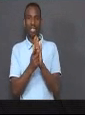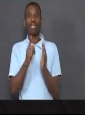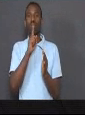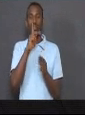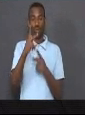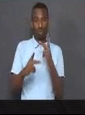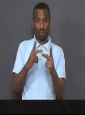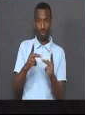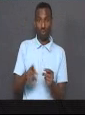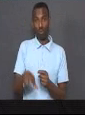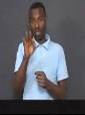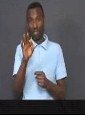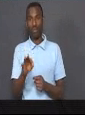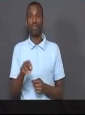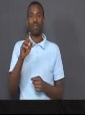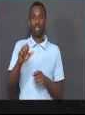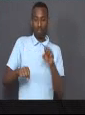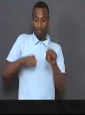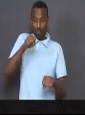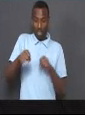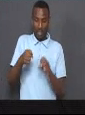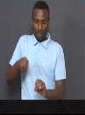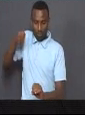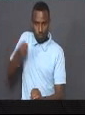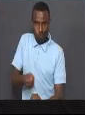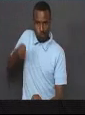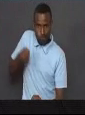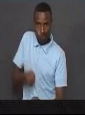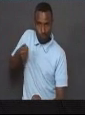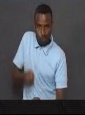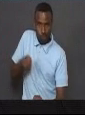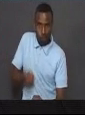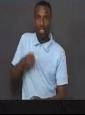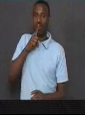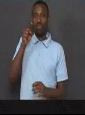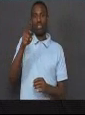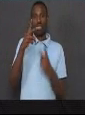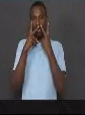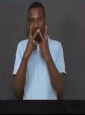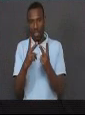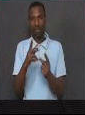process occurs in a bicycle pump, as you see here.